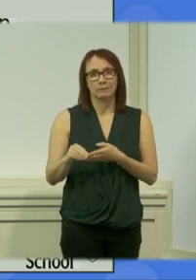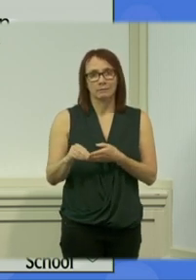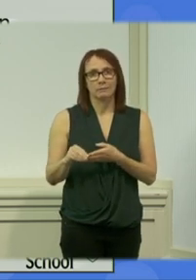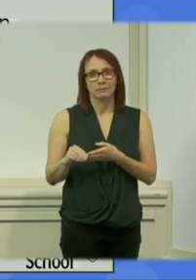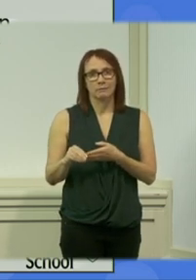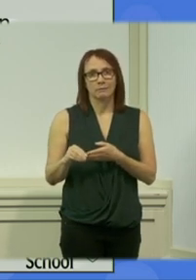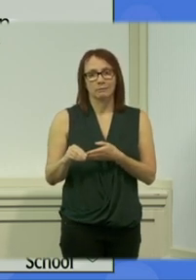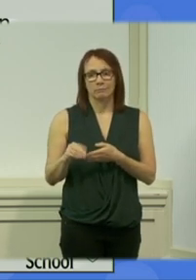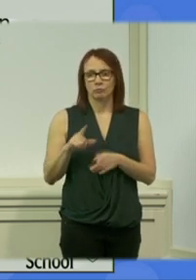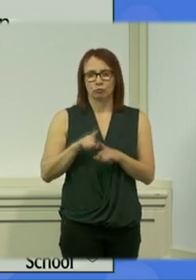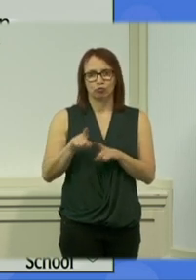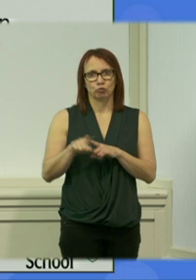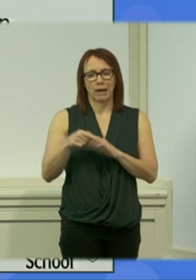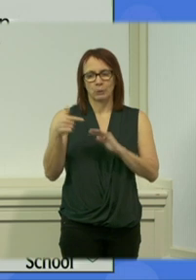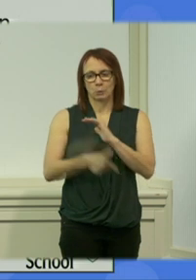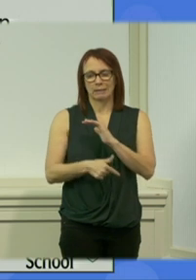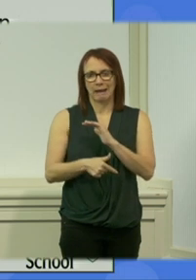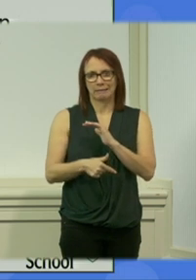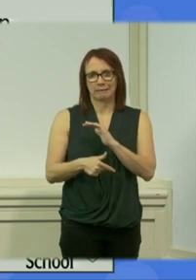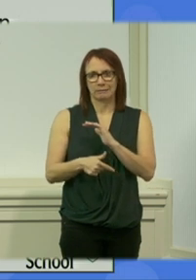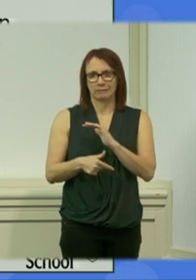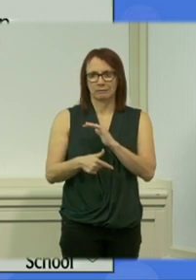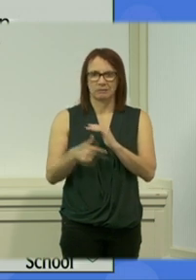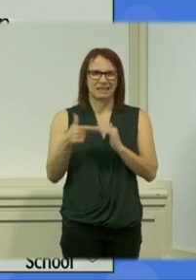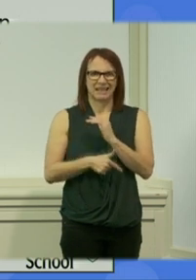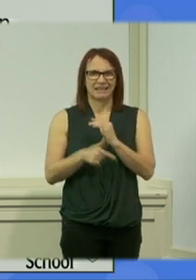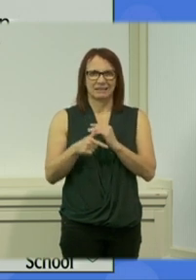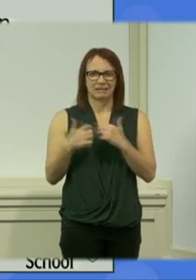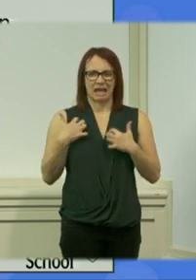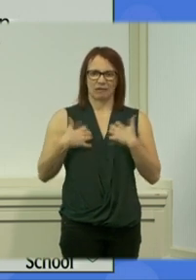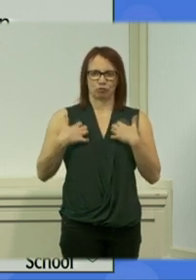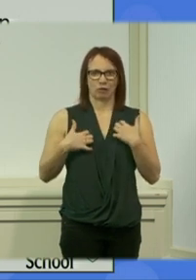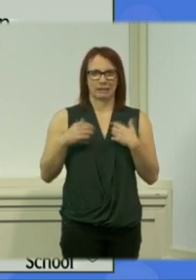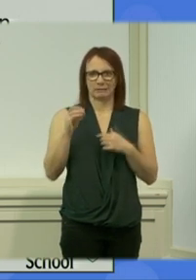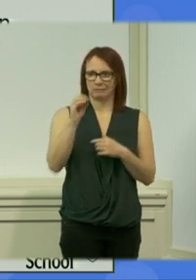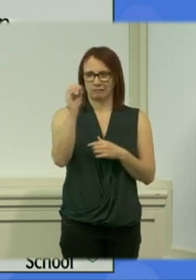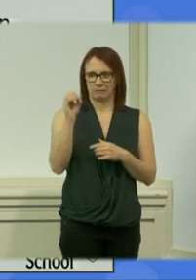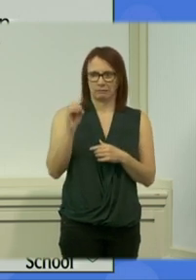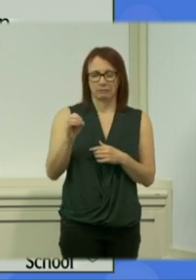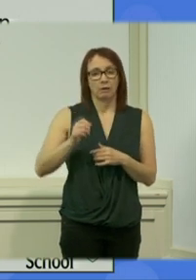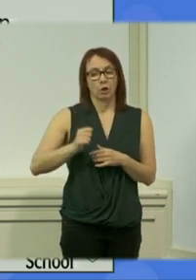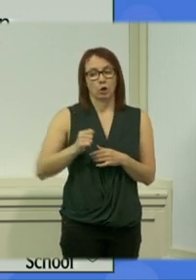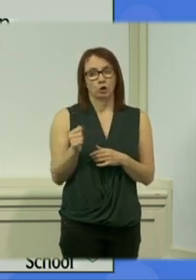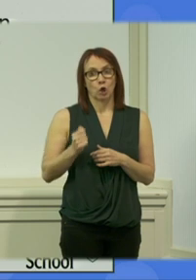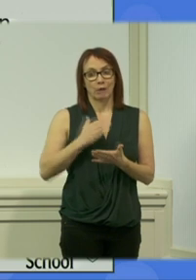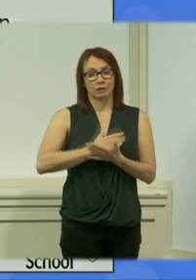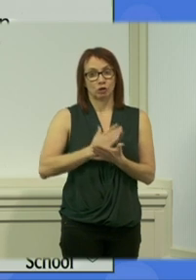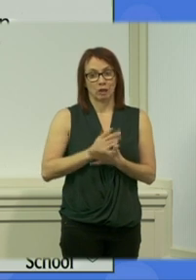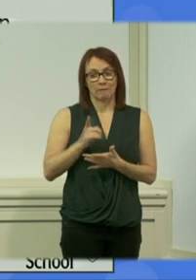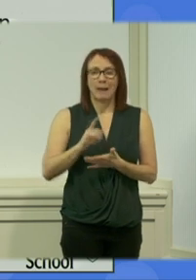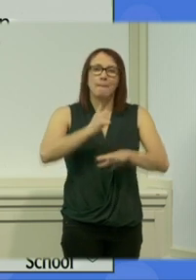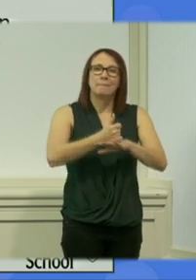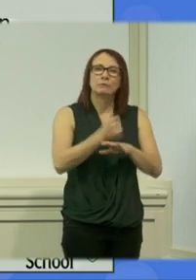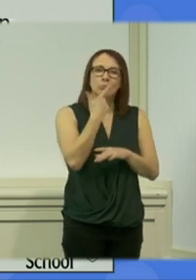on the debt. That's known as debt interest. And Scotland's estimated share, based on its